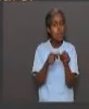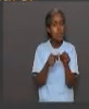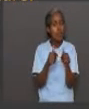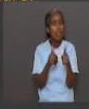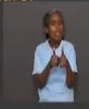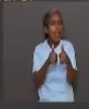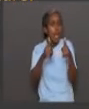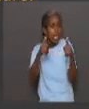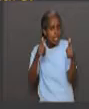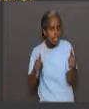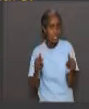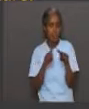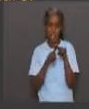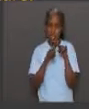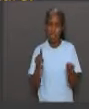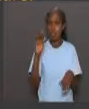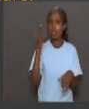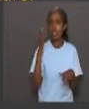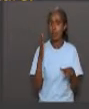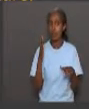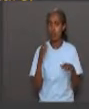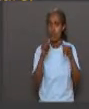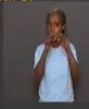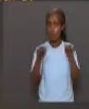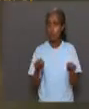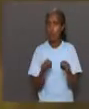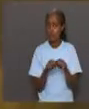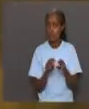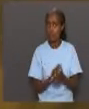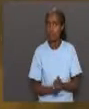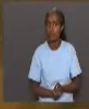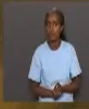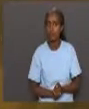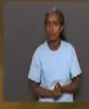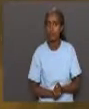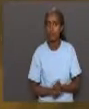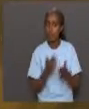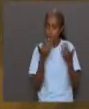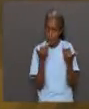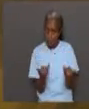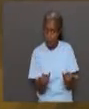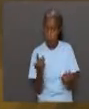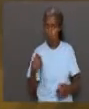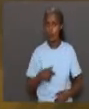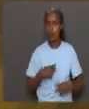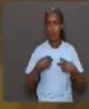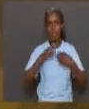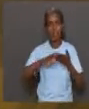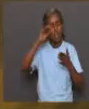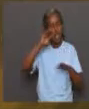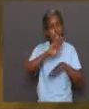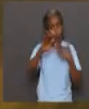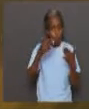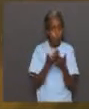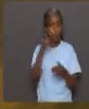identifying different types of quadrilaterals. Now we have learned all